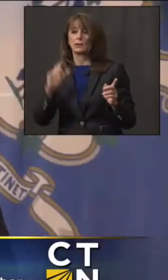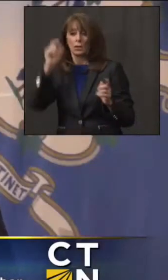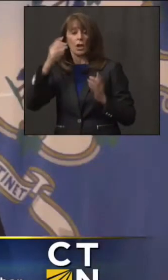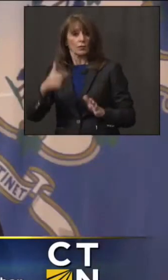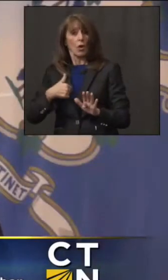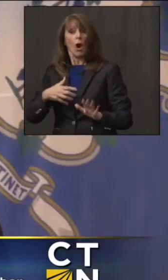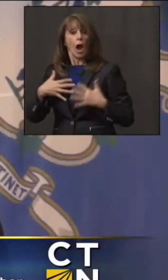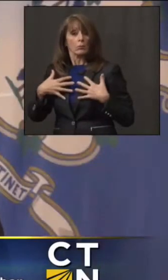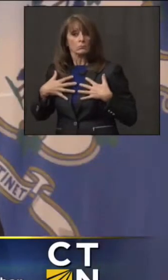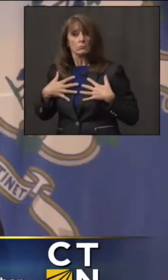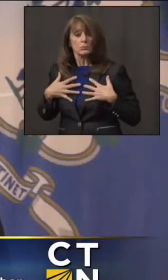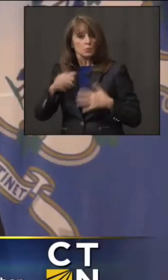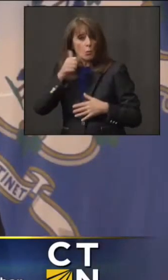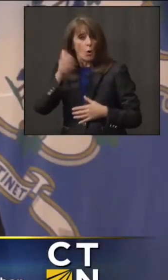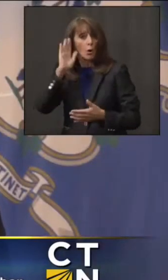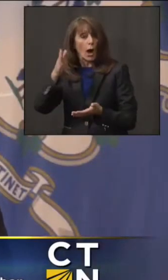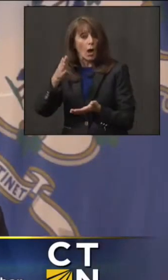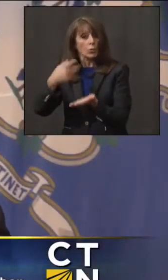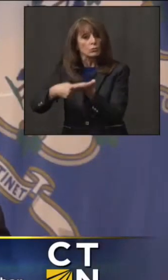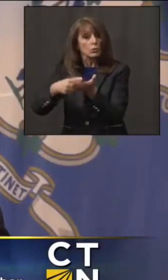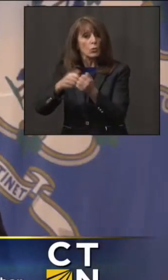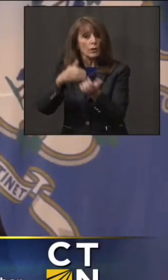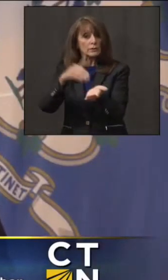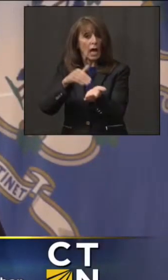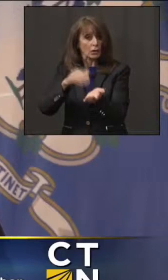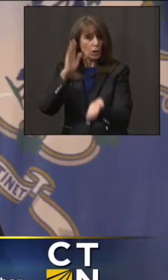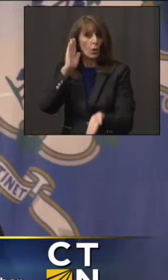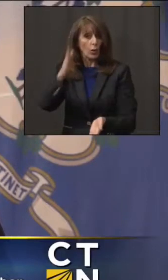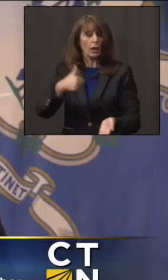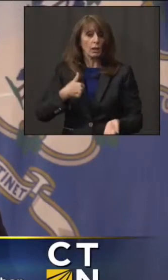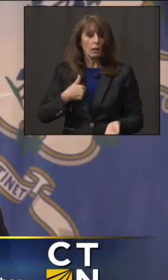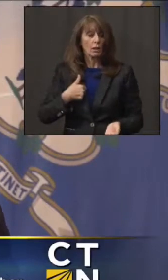talking to the doctors tomorrow. I think Josh helped set that call